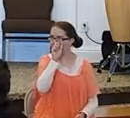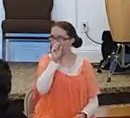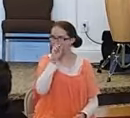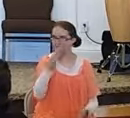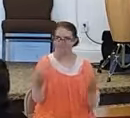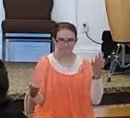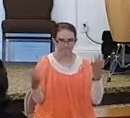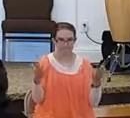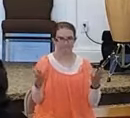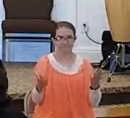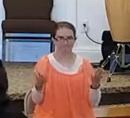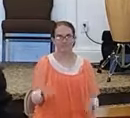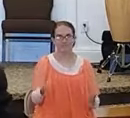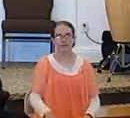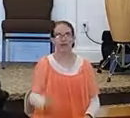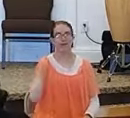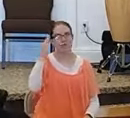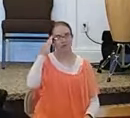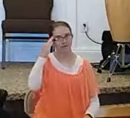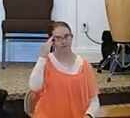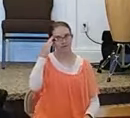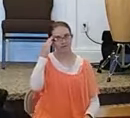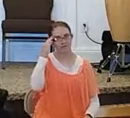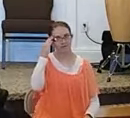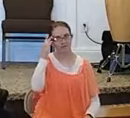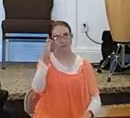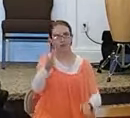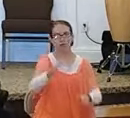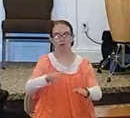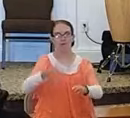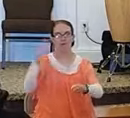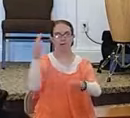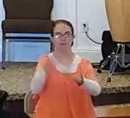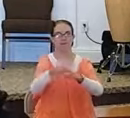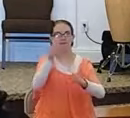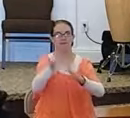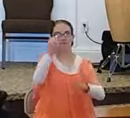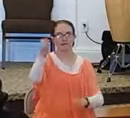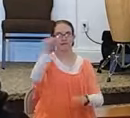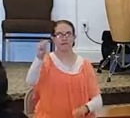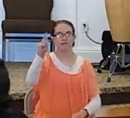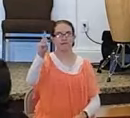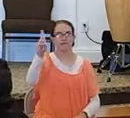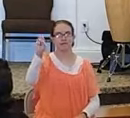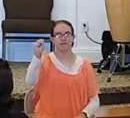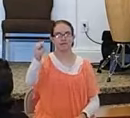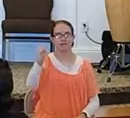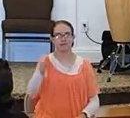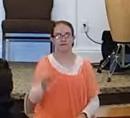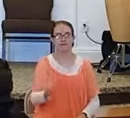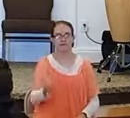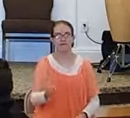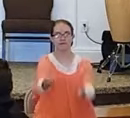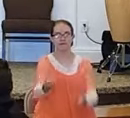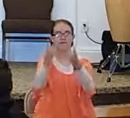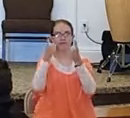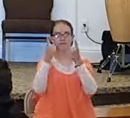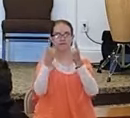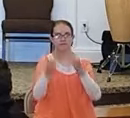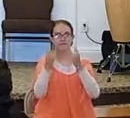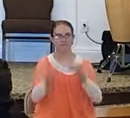so. I don't know, but I do know this. He called his calling by name. Lazarus, come